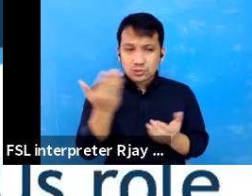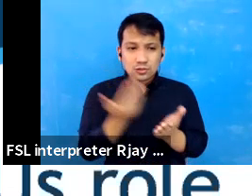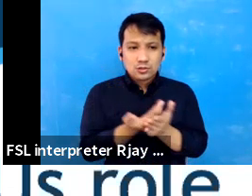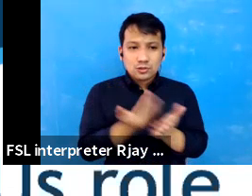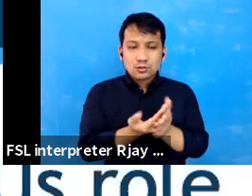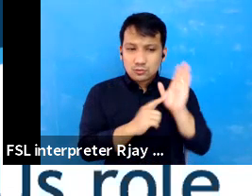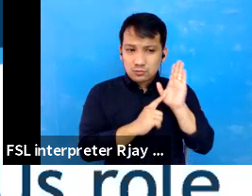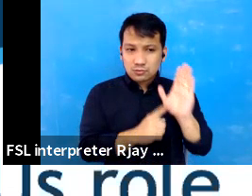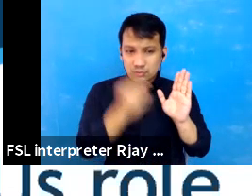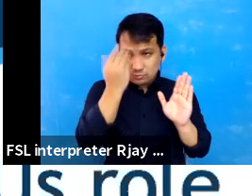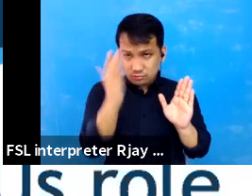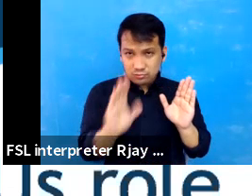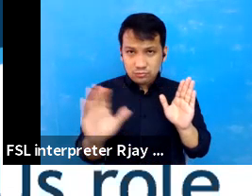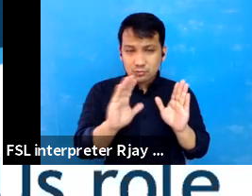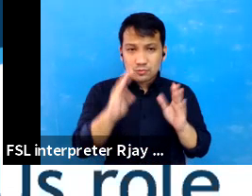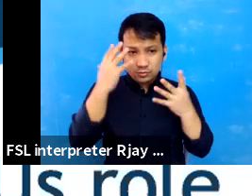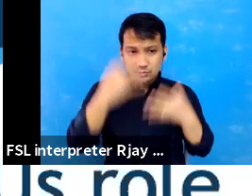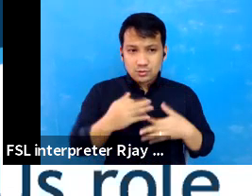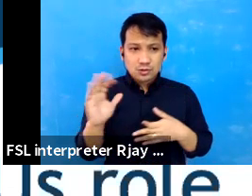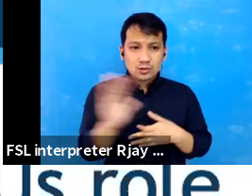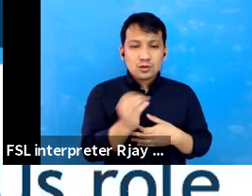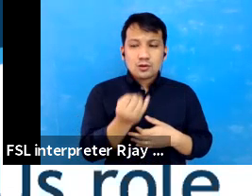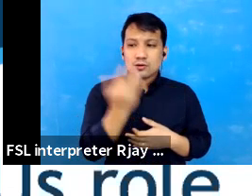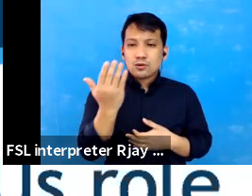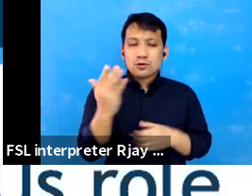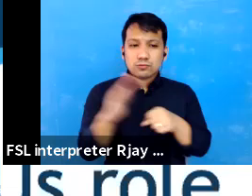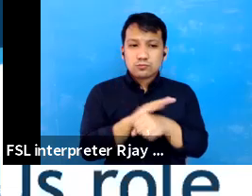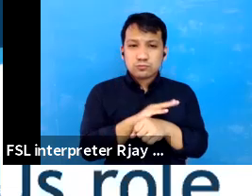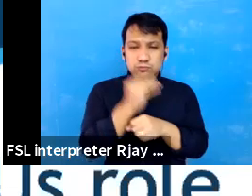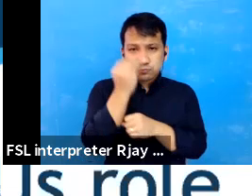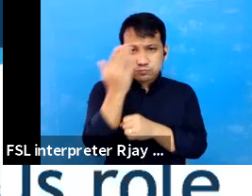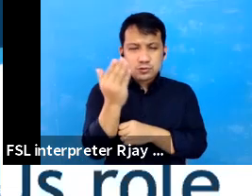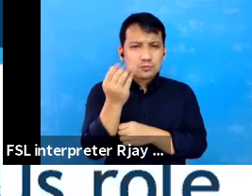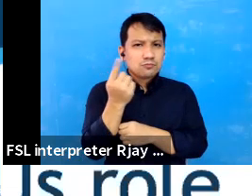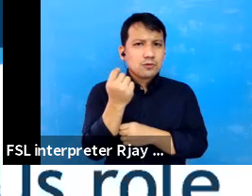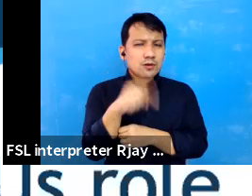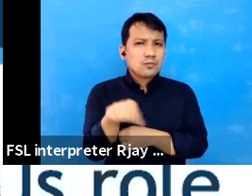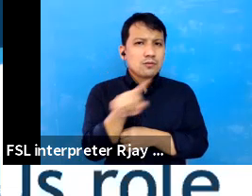and decision making are fully known and understood.